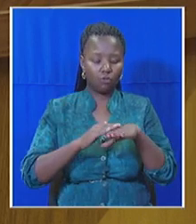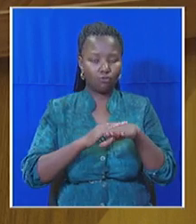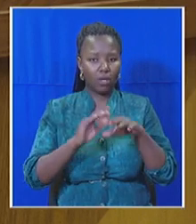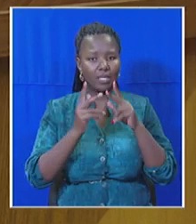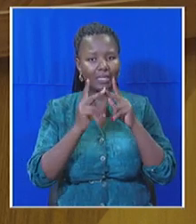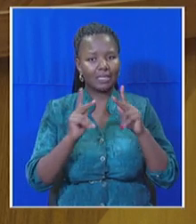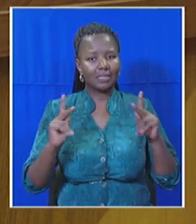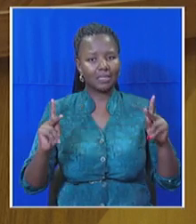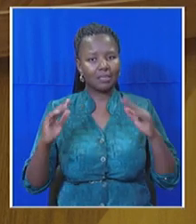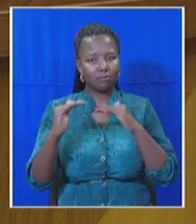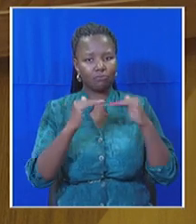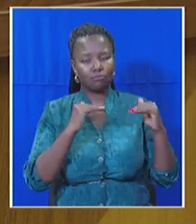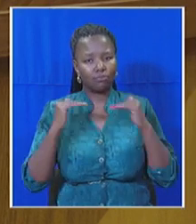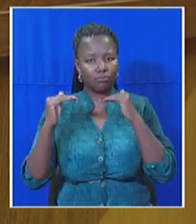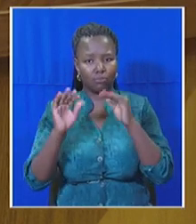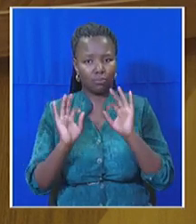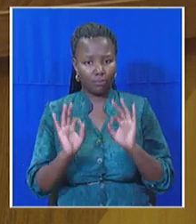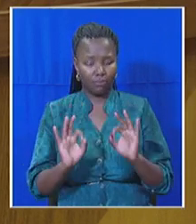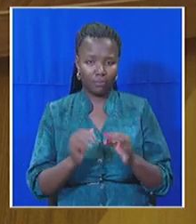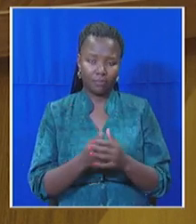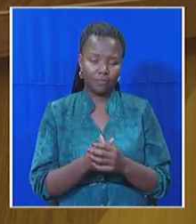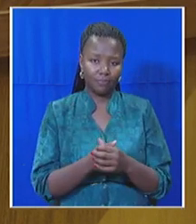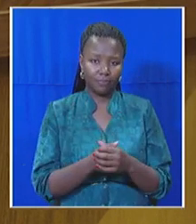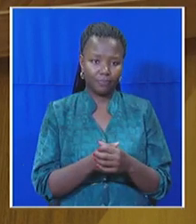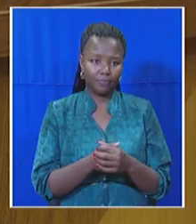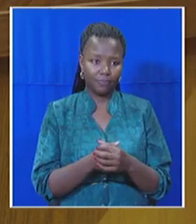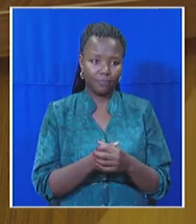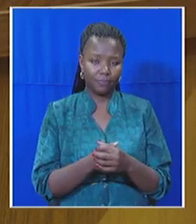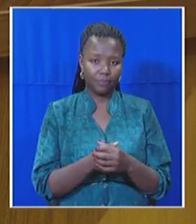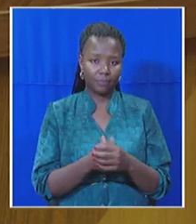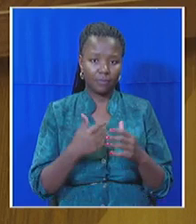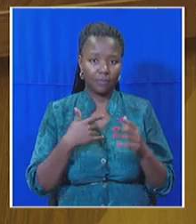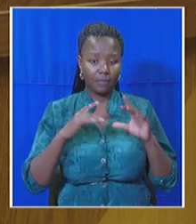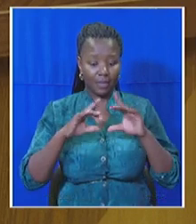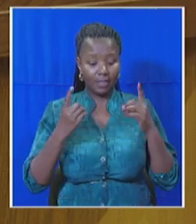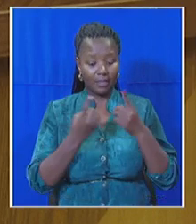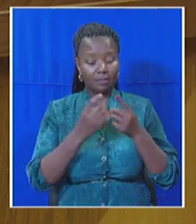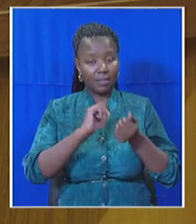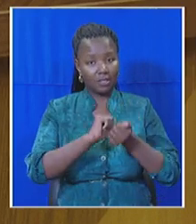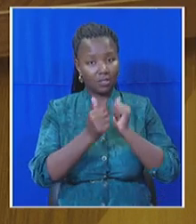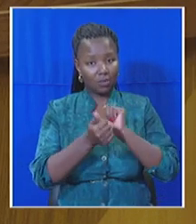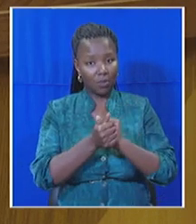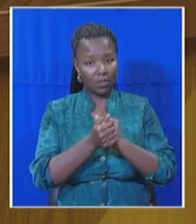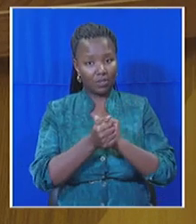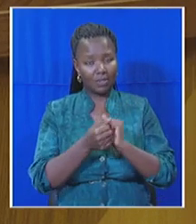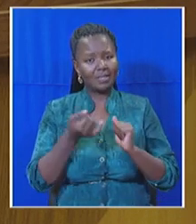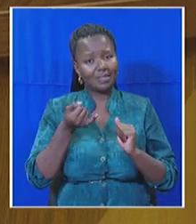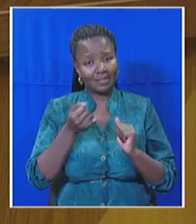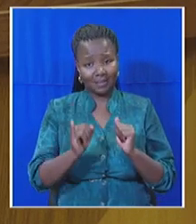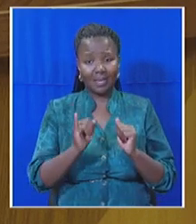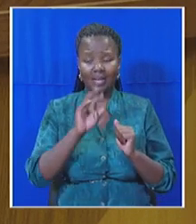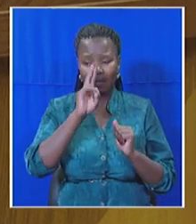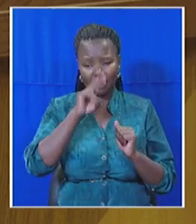and accurate representation of our society. The Department of Sport and Recreation still has a long way to